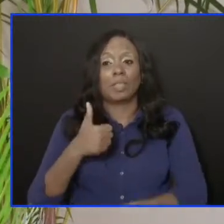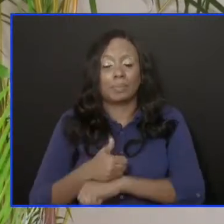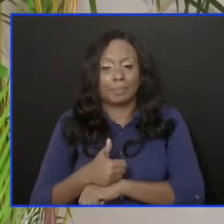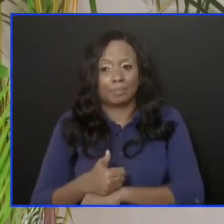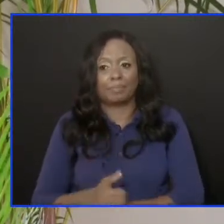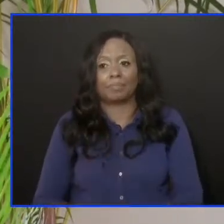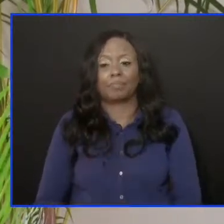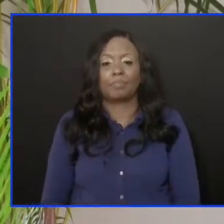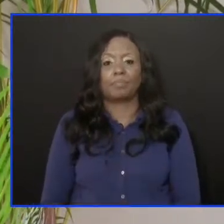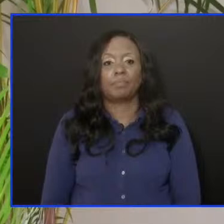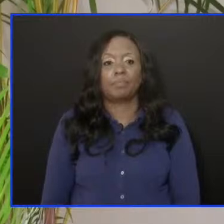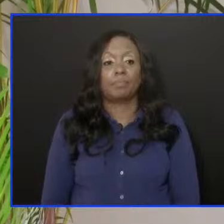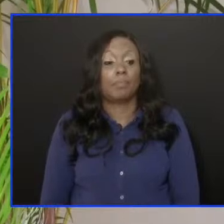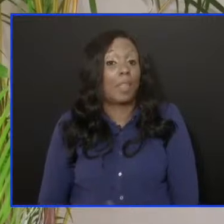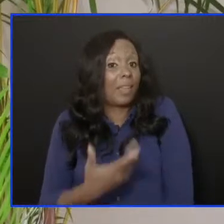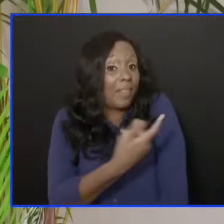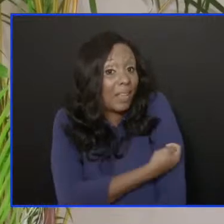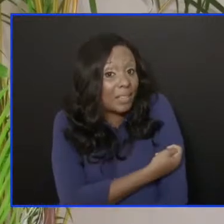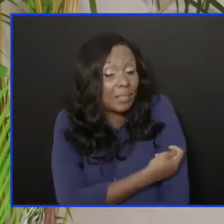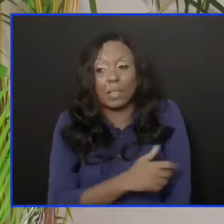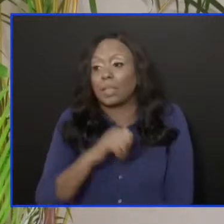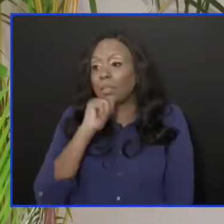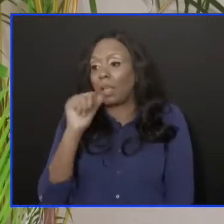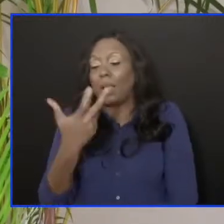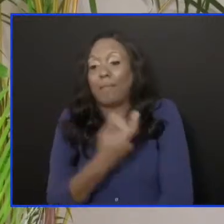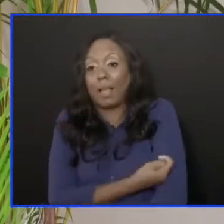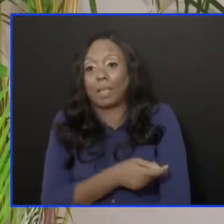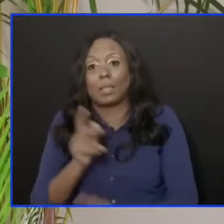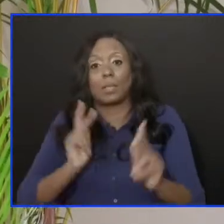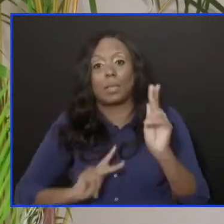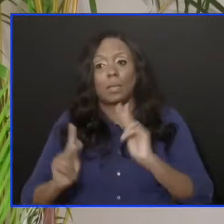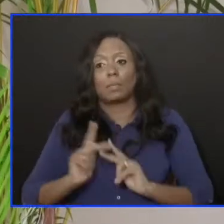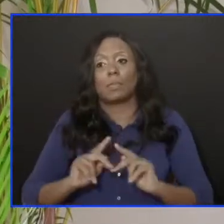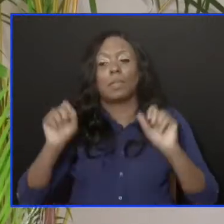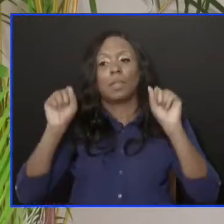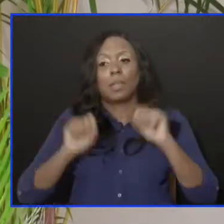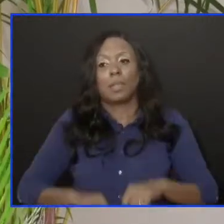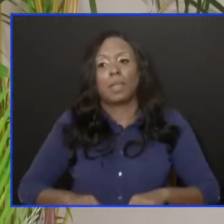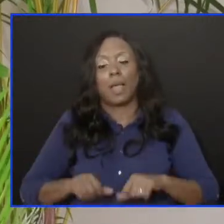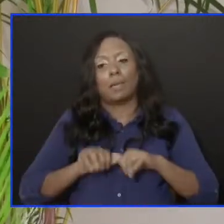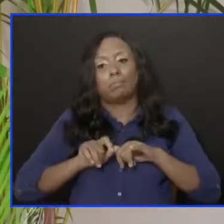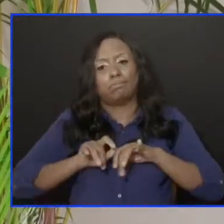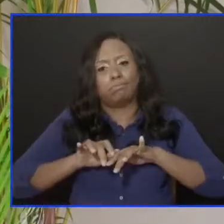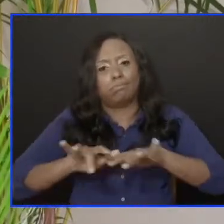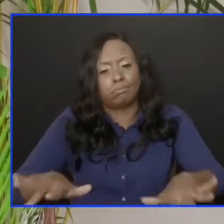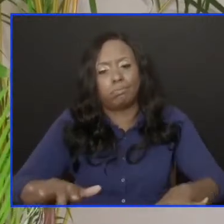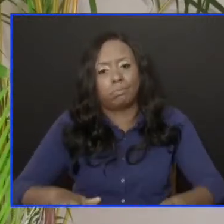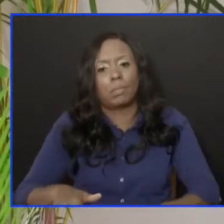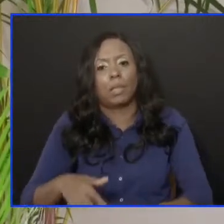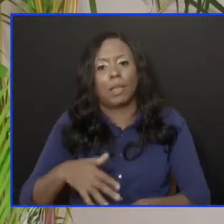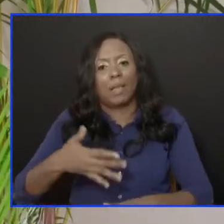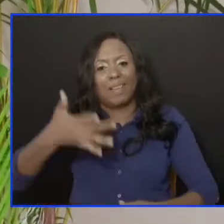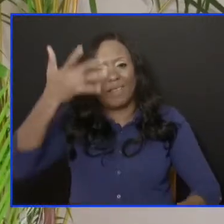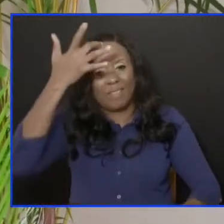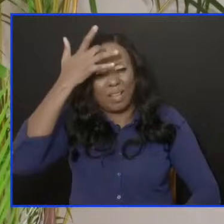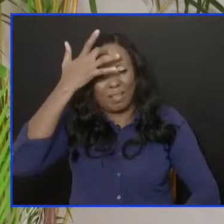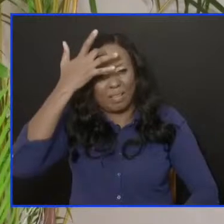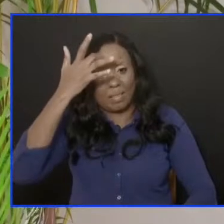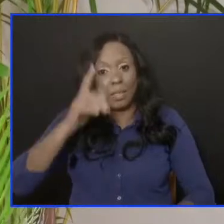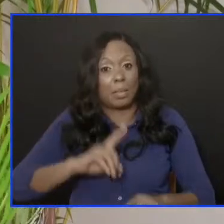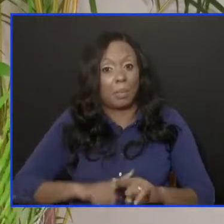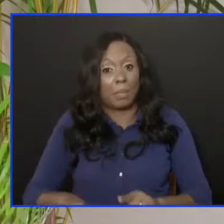vaccinated and unvaccinated people, we know, can transmit the COVID-19 virus, but the